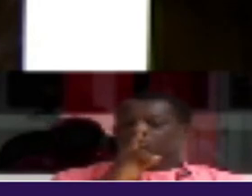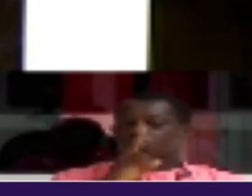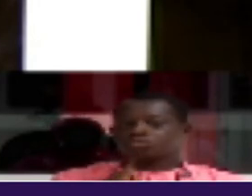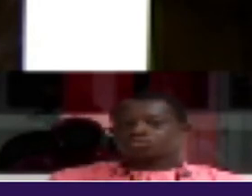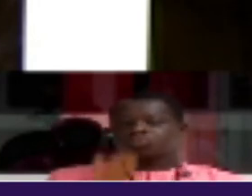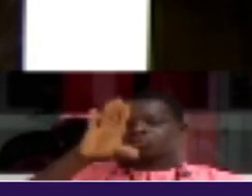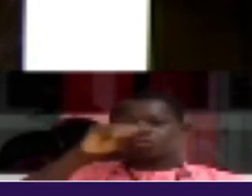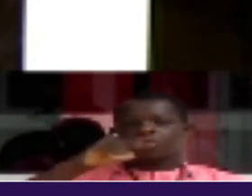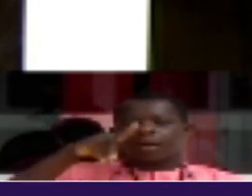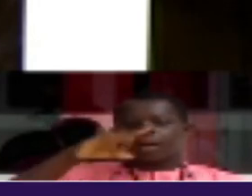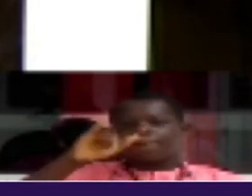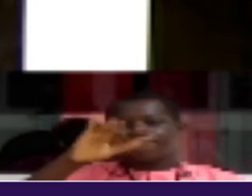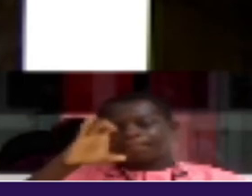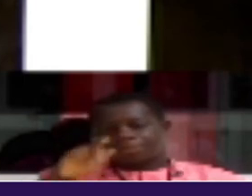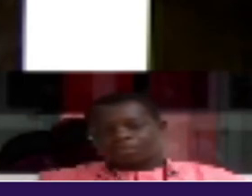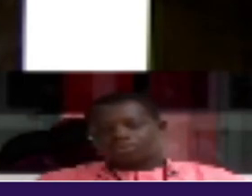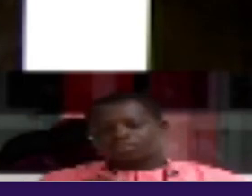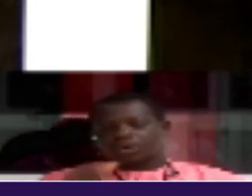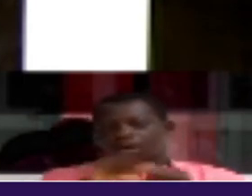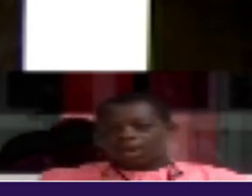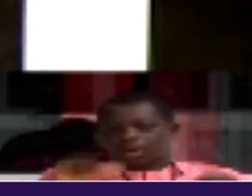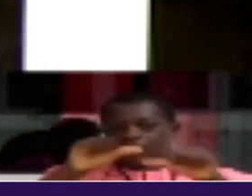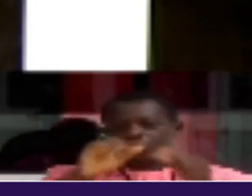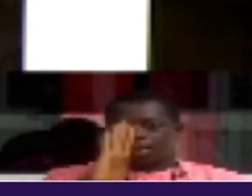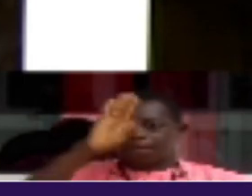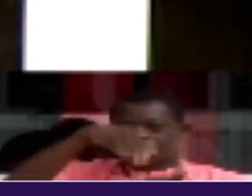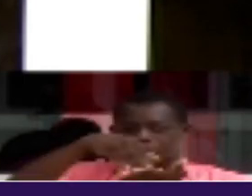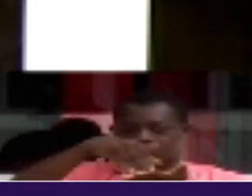around the Serekunda Banjul